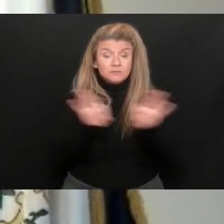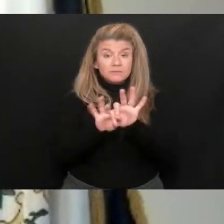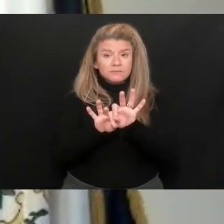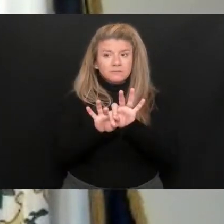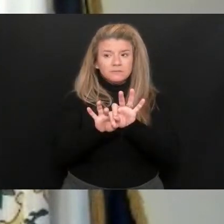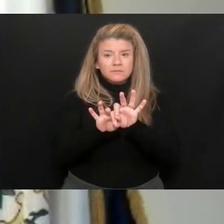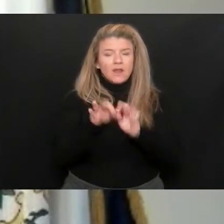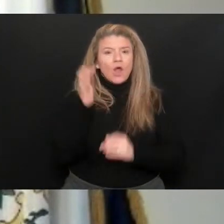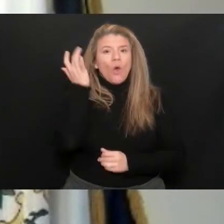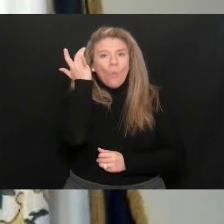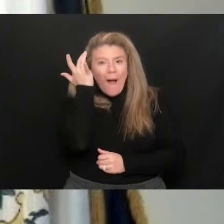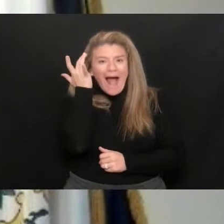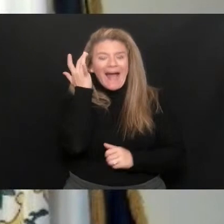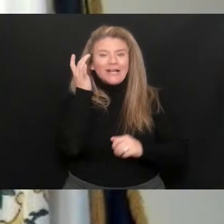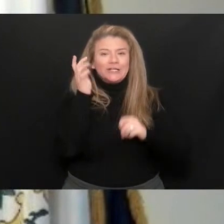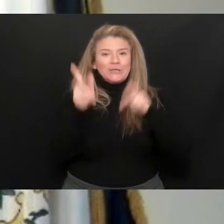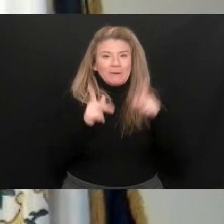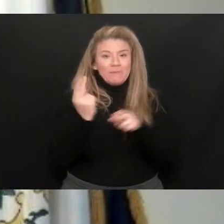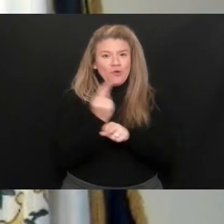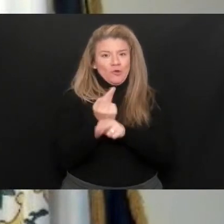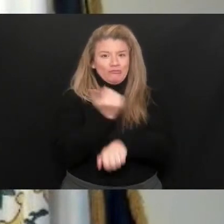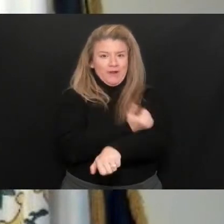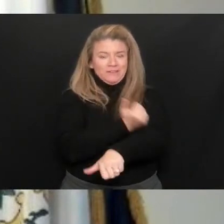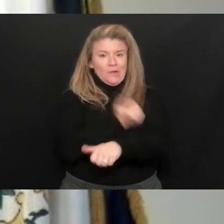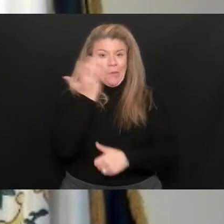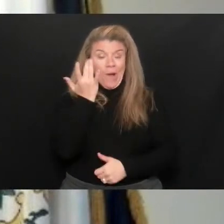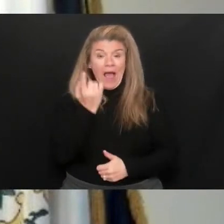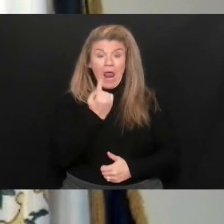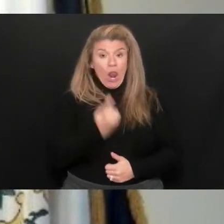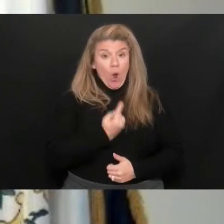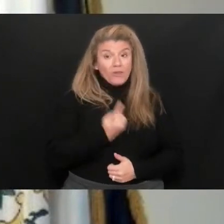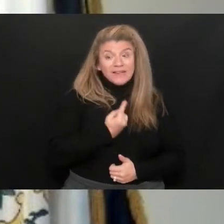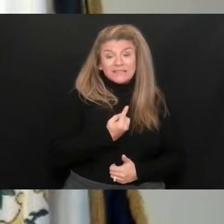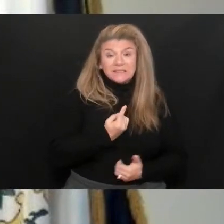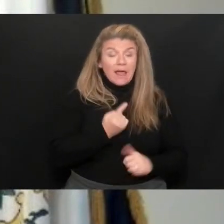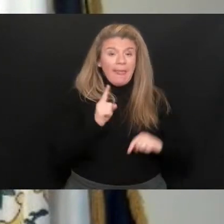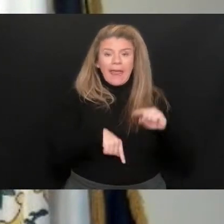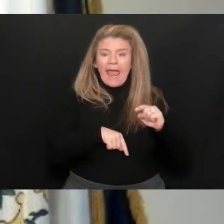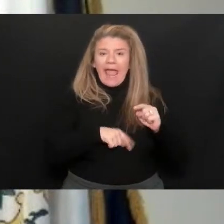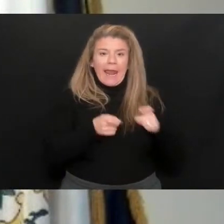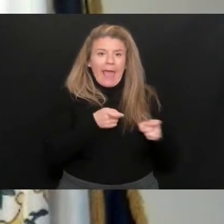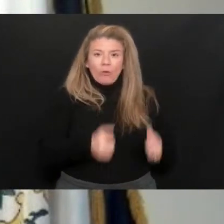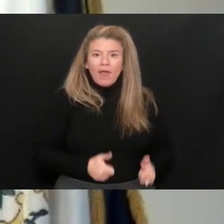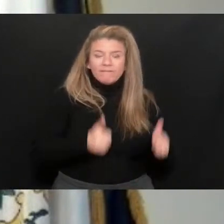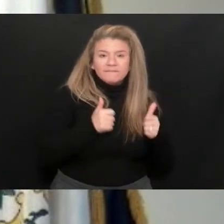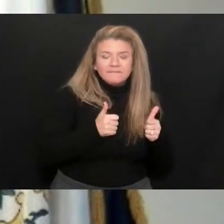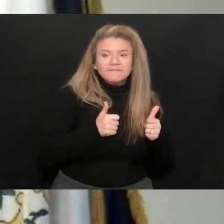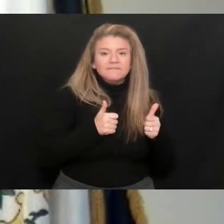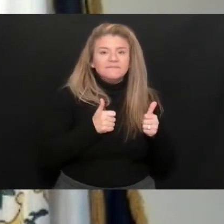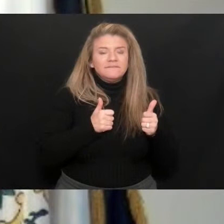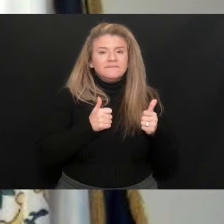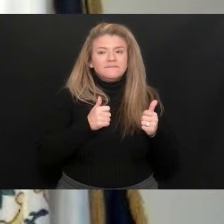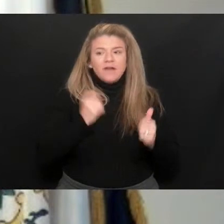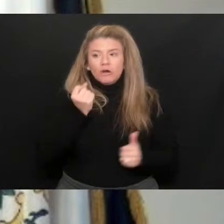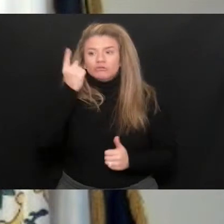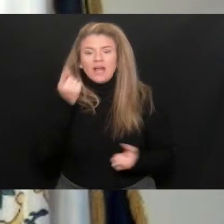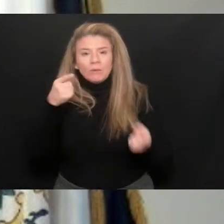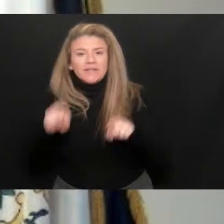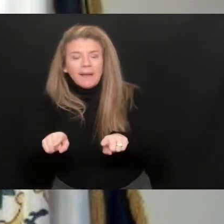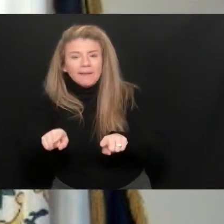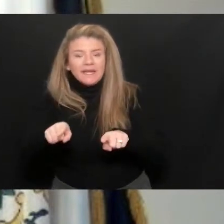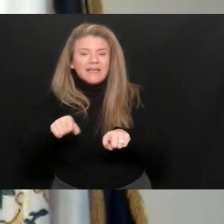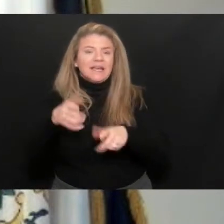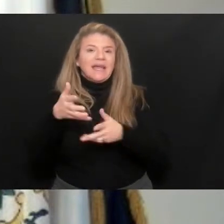Why do people use drugs? Loneliness, the inability to cope, having nowhere to turn. The